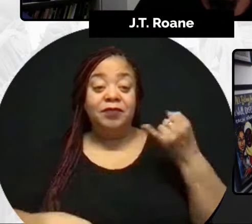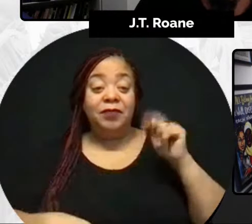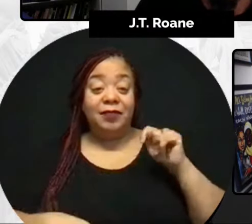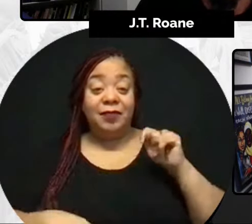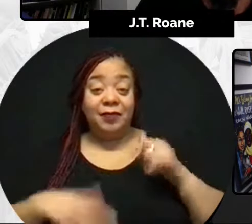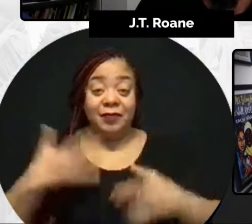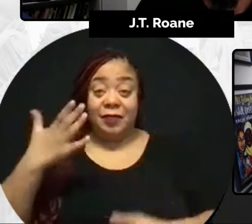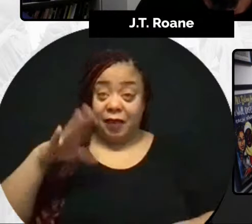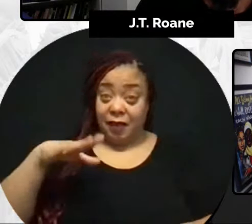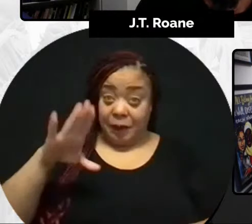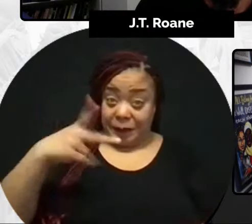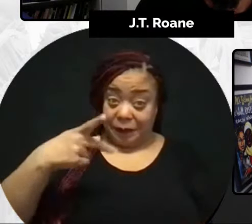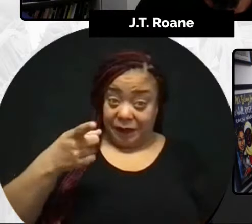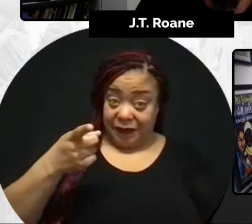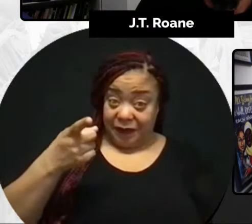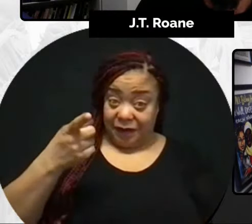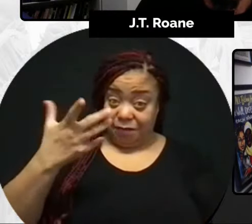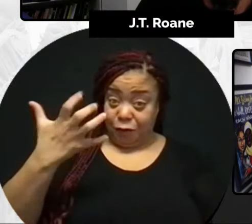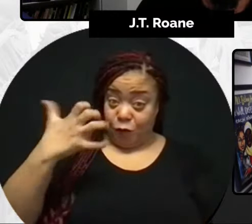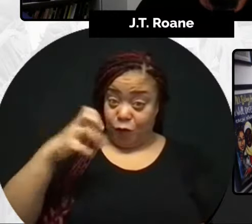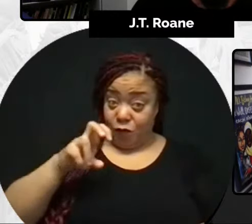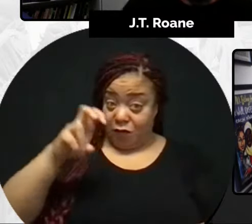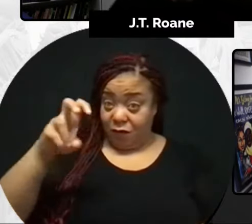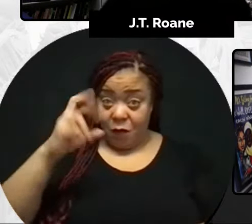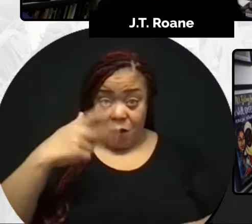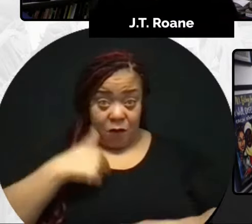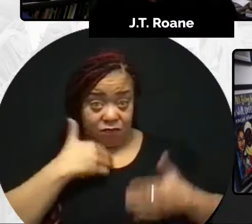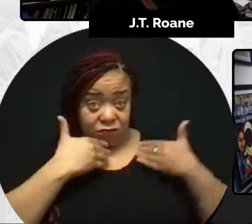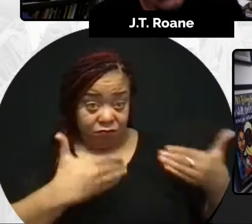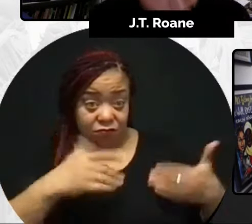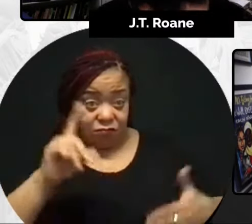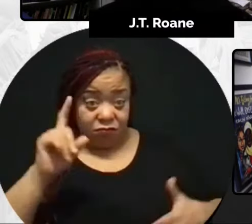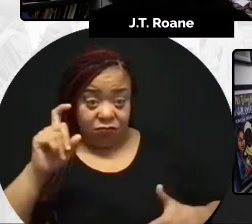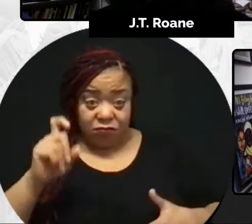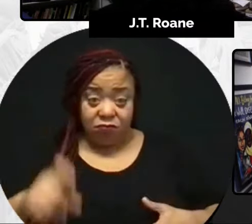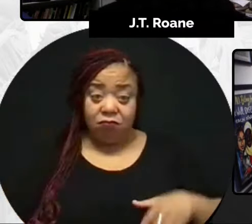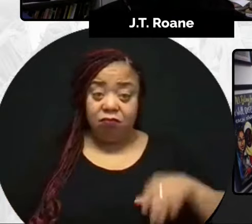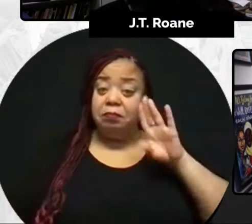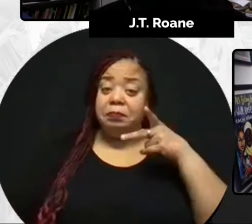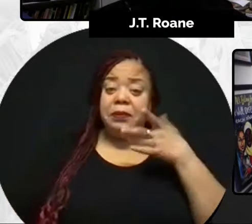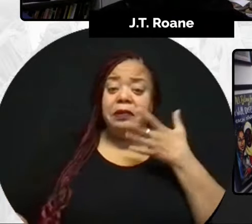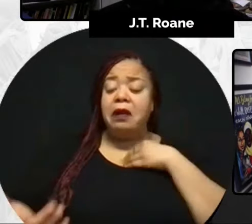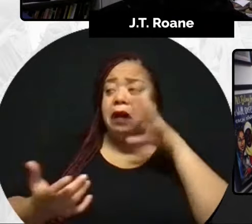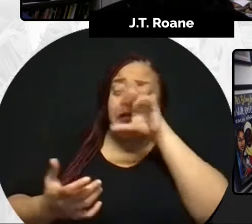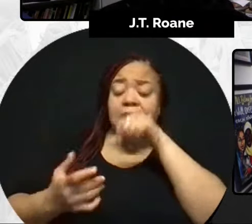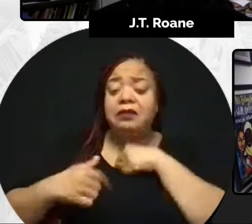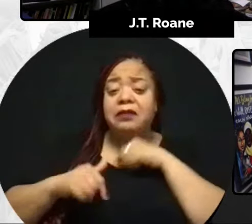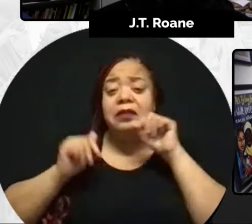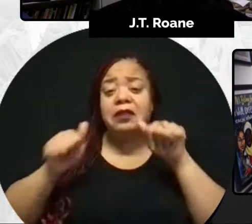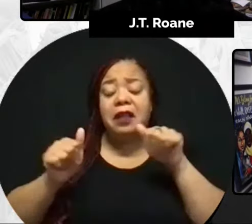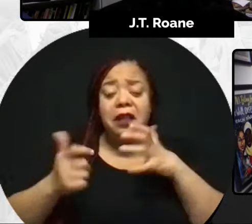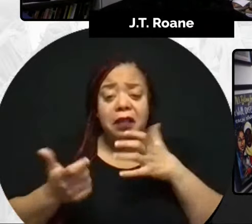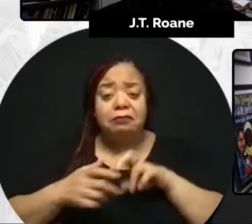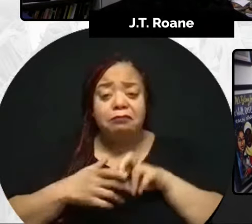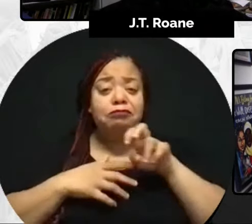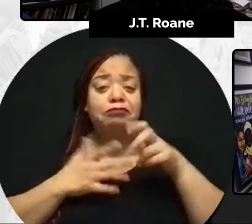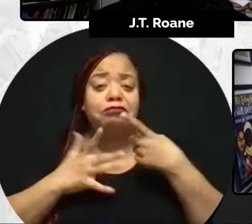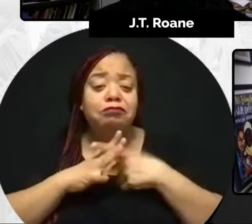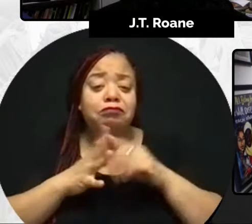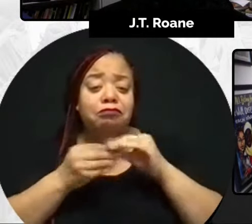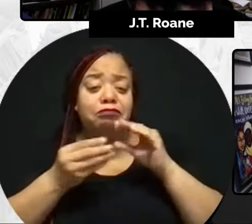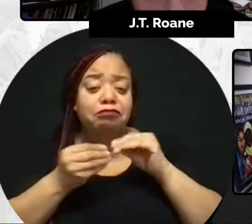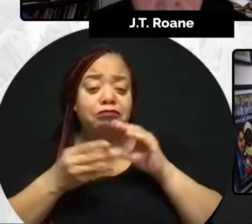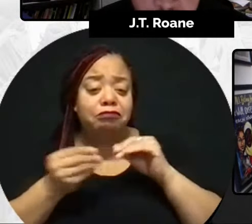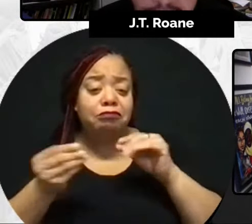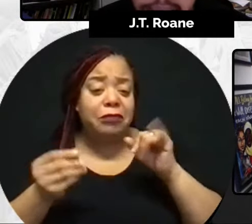Either way. I guess I could jump in if you want. Well, I mean, what brought to my mind is talking